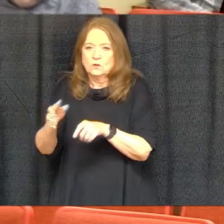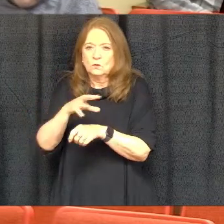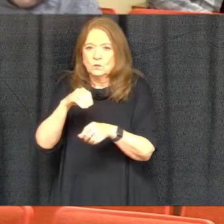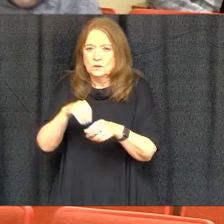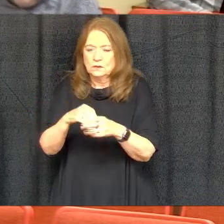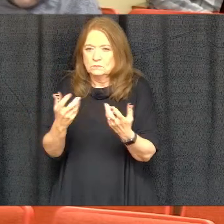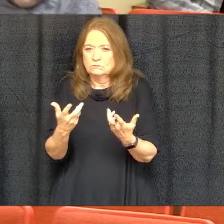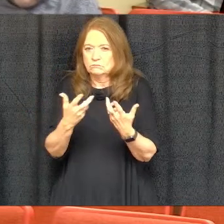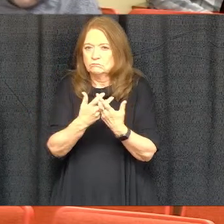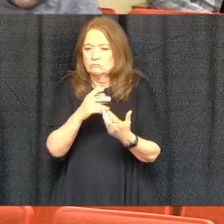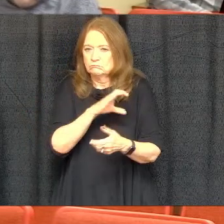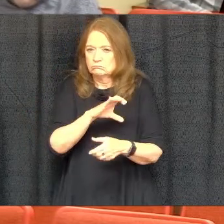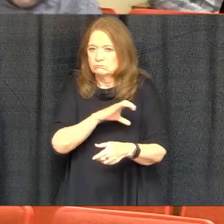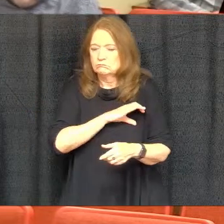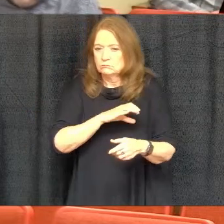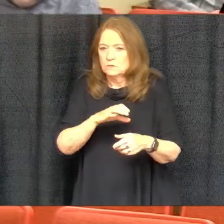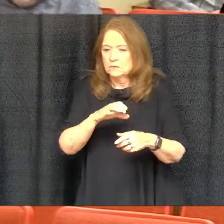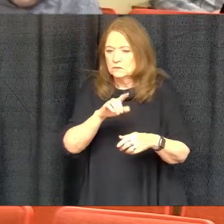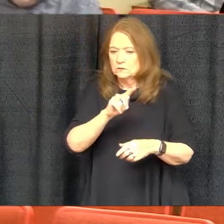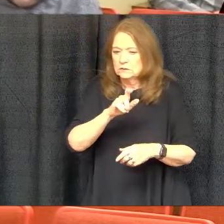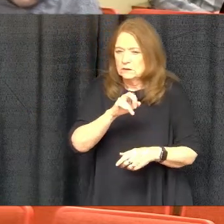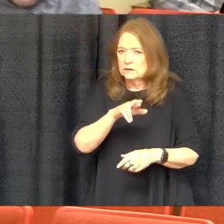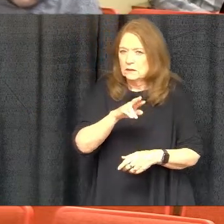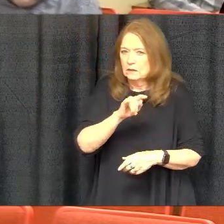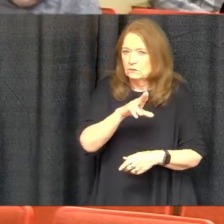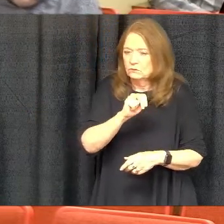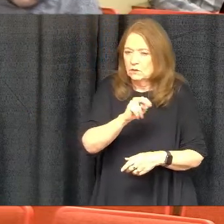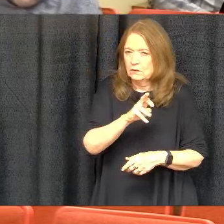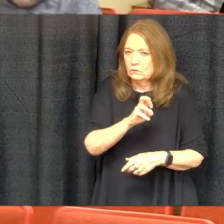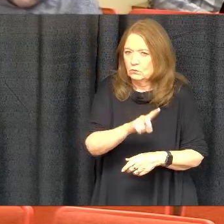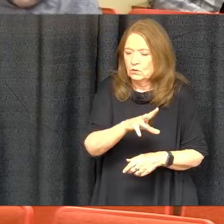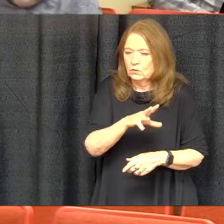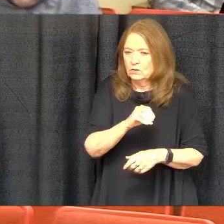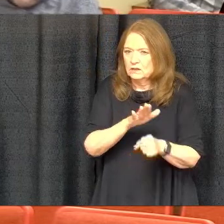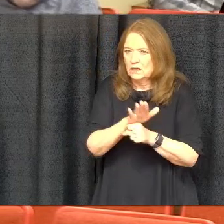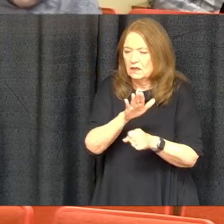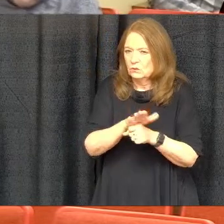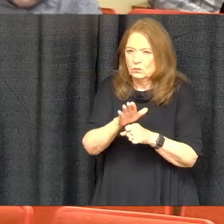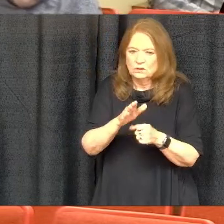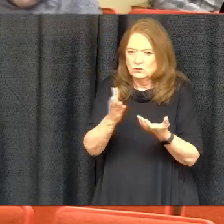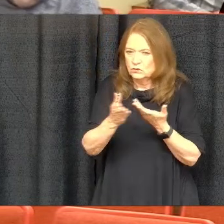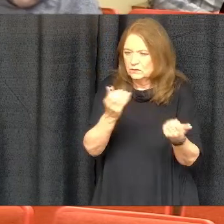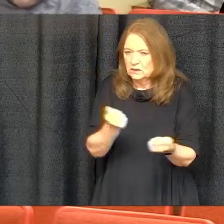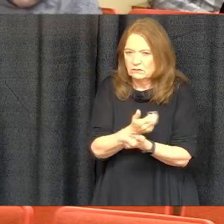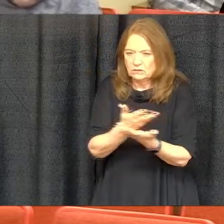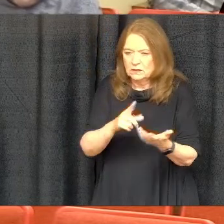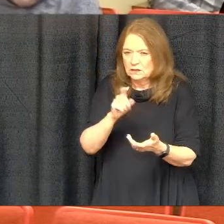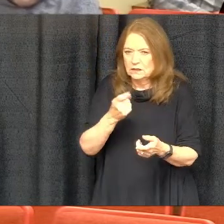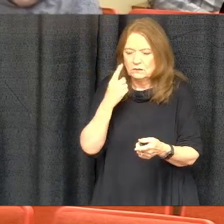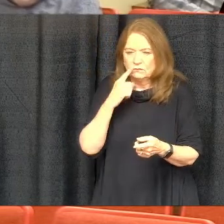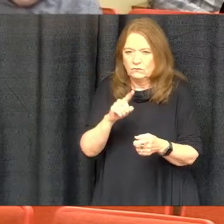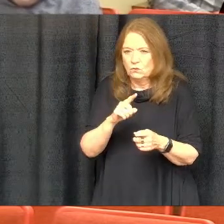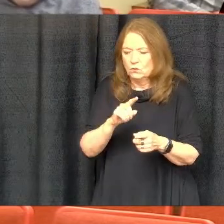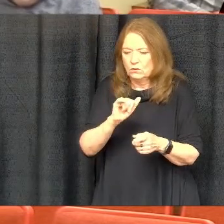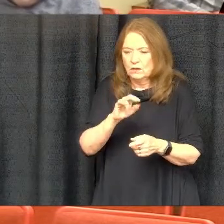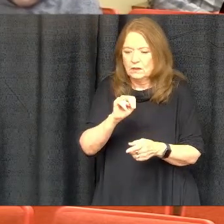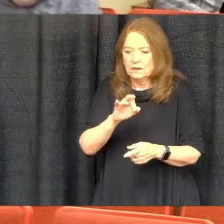character of the development pattern along Tylertown Road, and adequate infrastructure serves the site, and no adverse environmental issues were identified. Planning Commission also